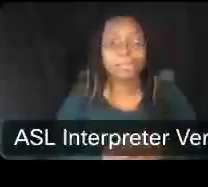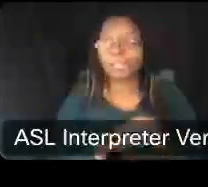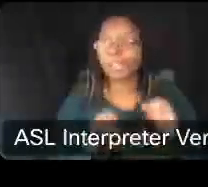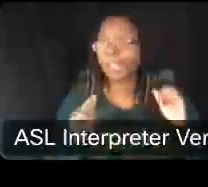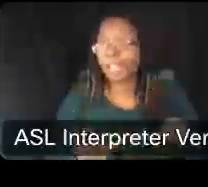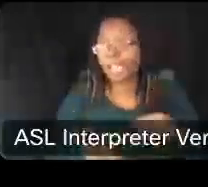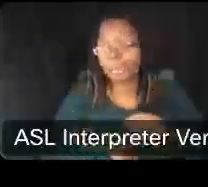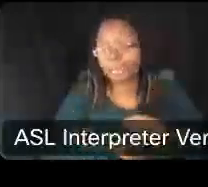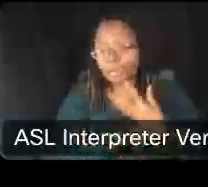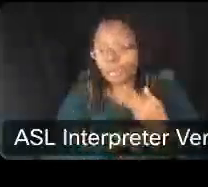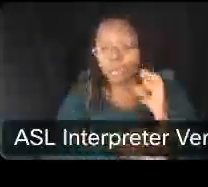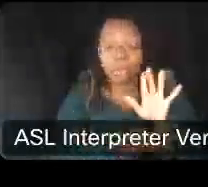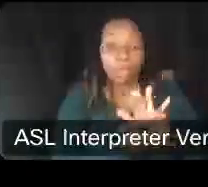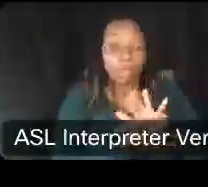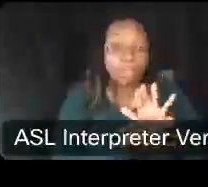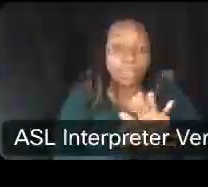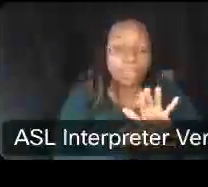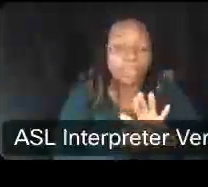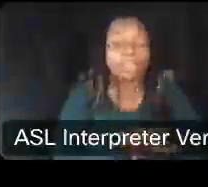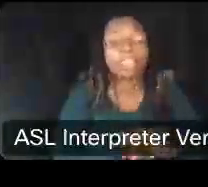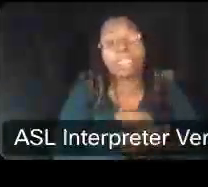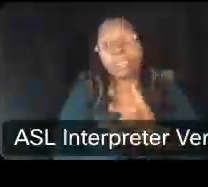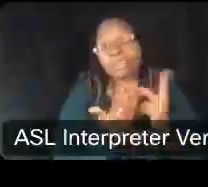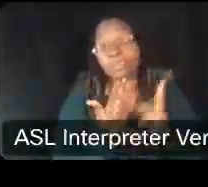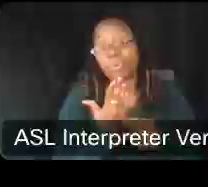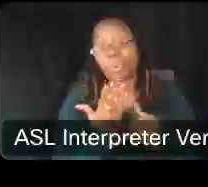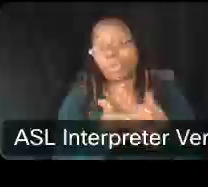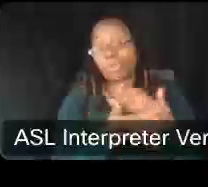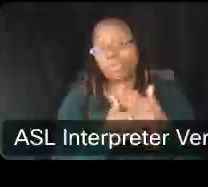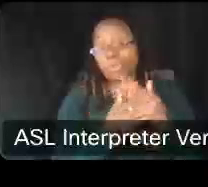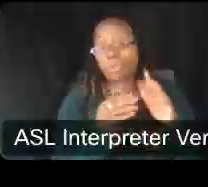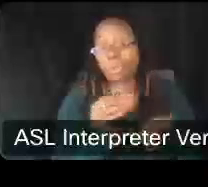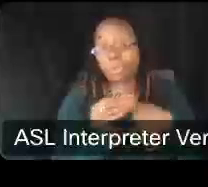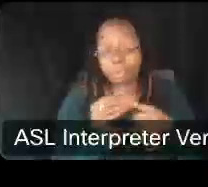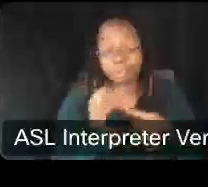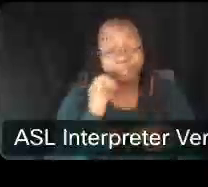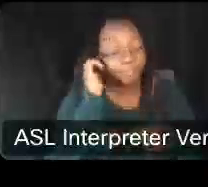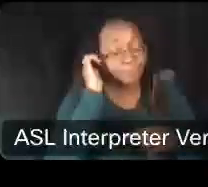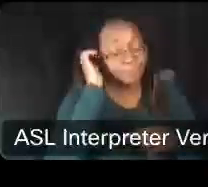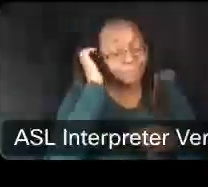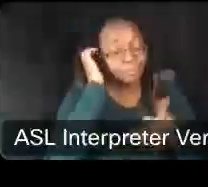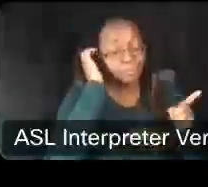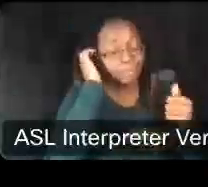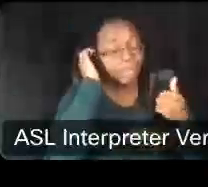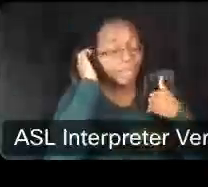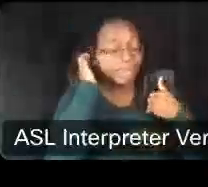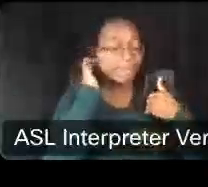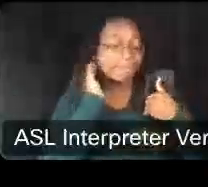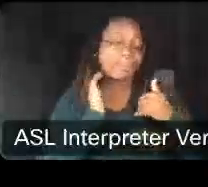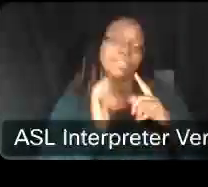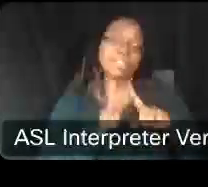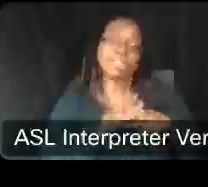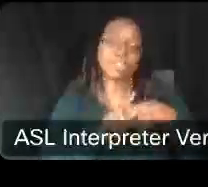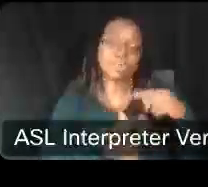virtual or in person. So the program that I was sharing a little bit about, they had an initial 2-day